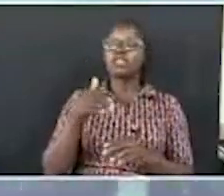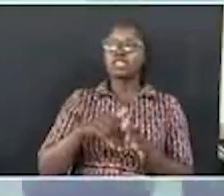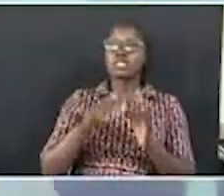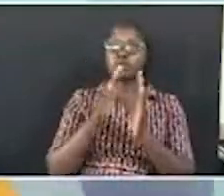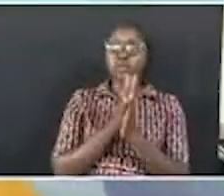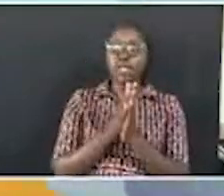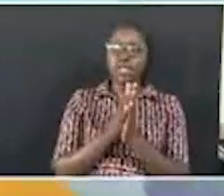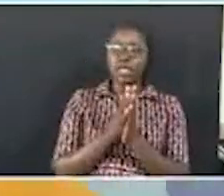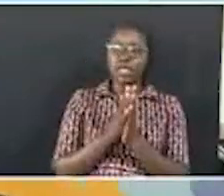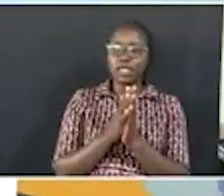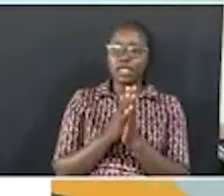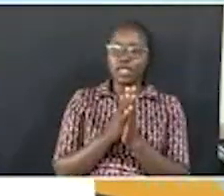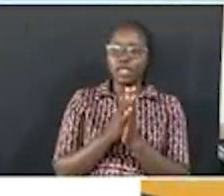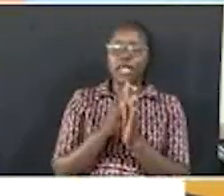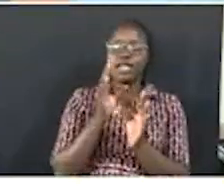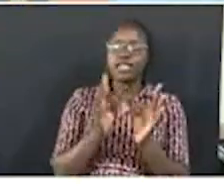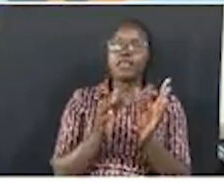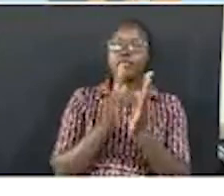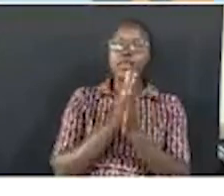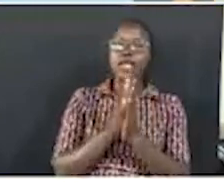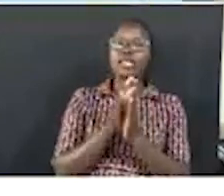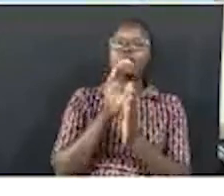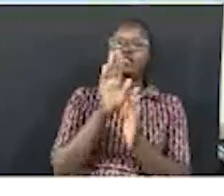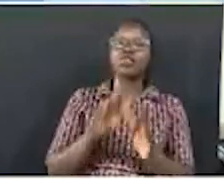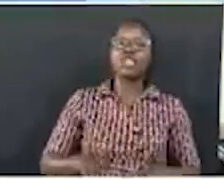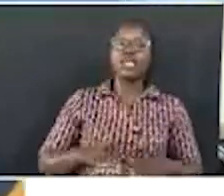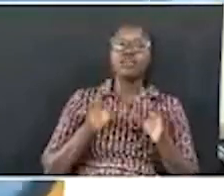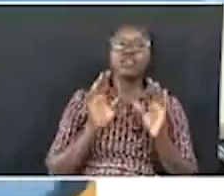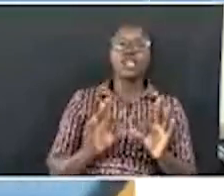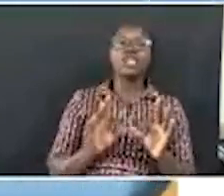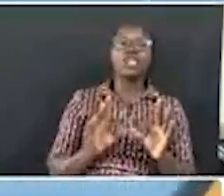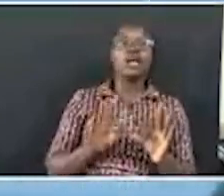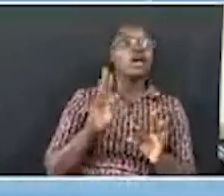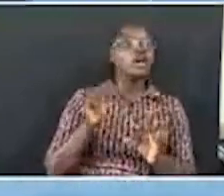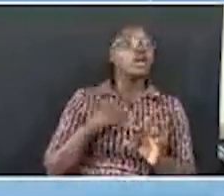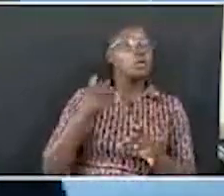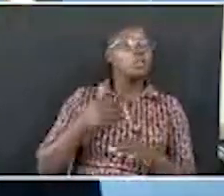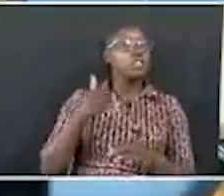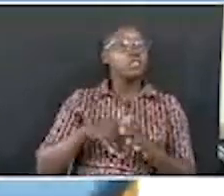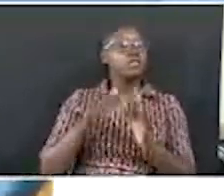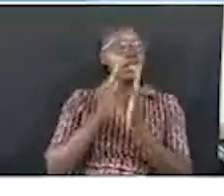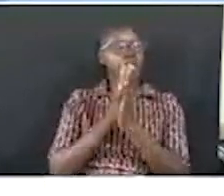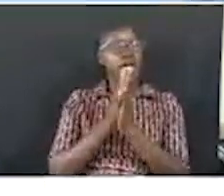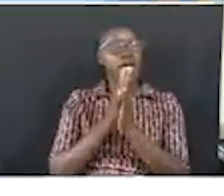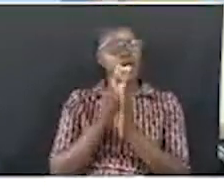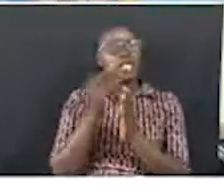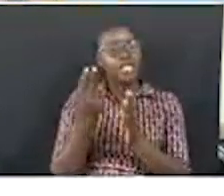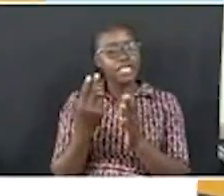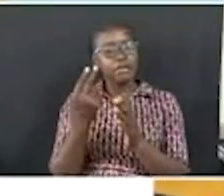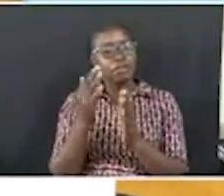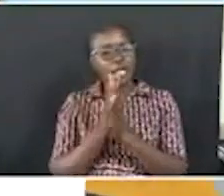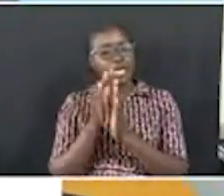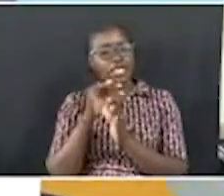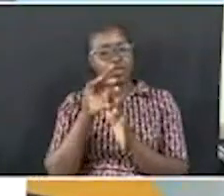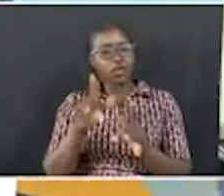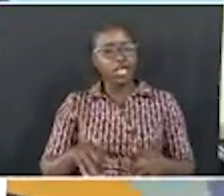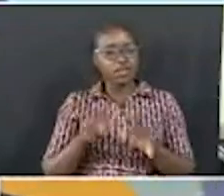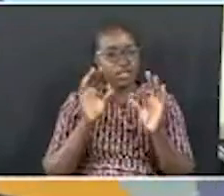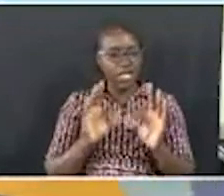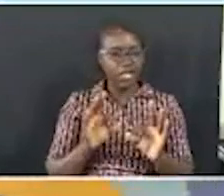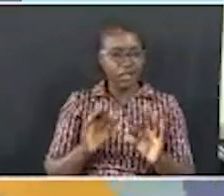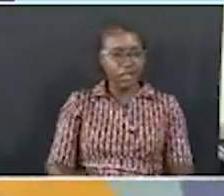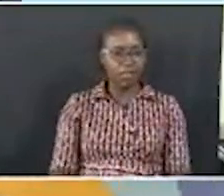in prayer unless prayer is your lifestyle. There will be no persistence in prayer unless prayer is